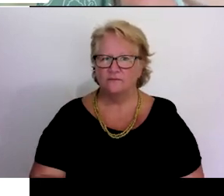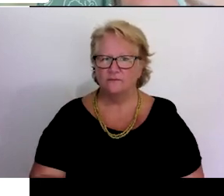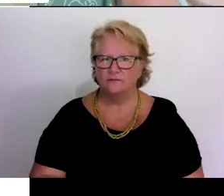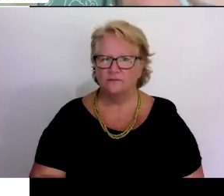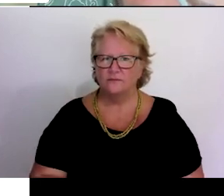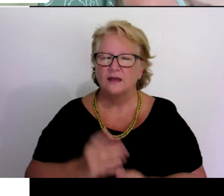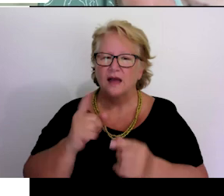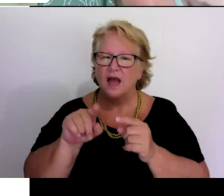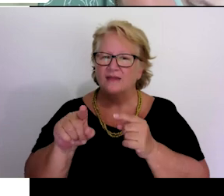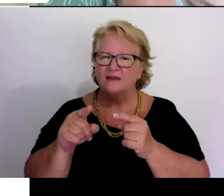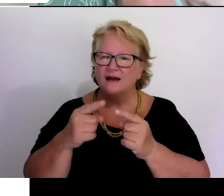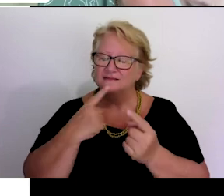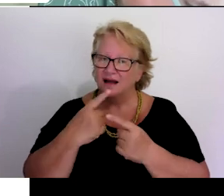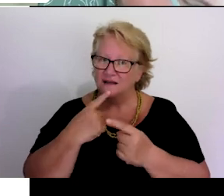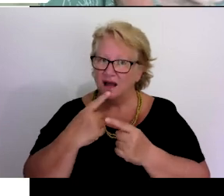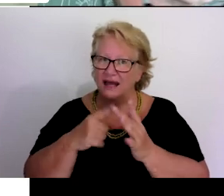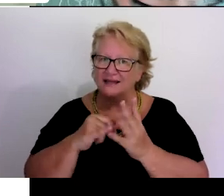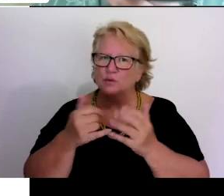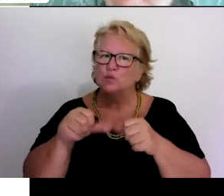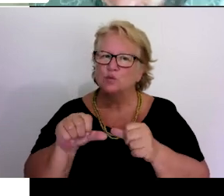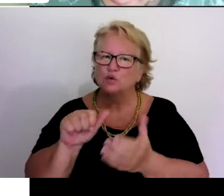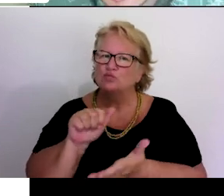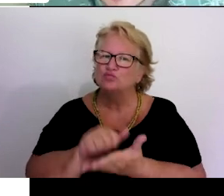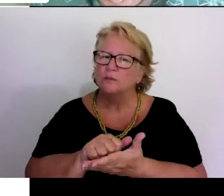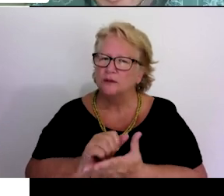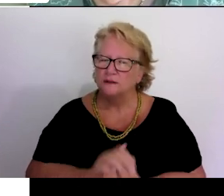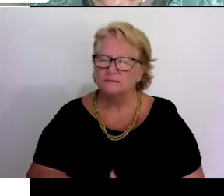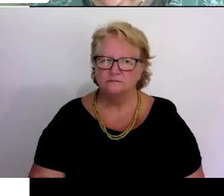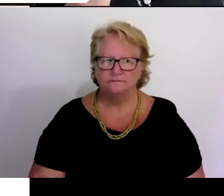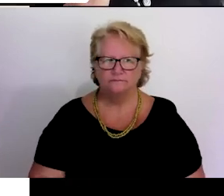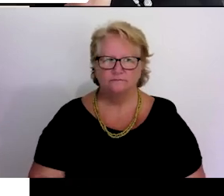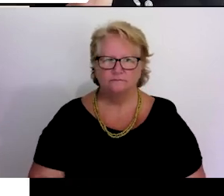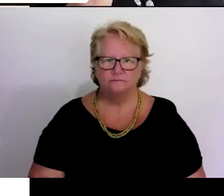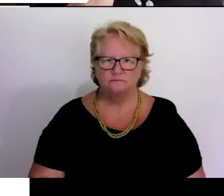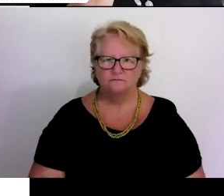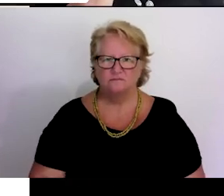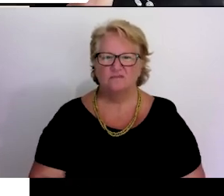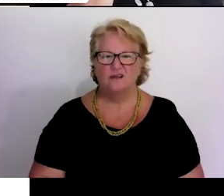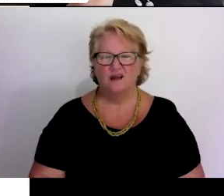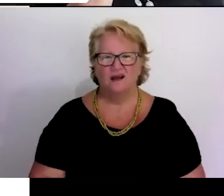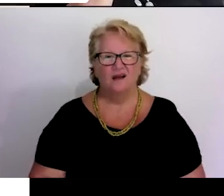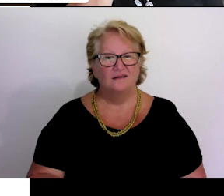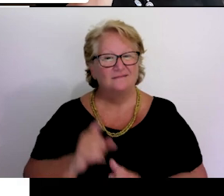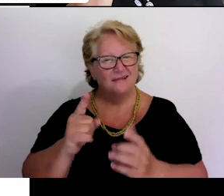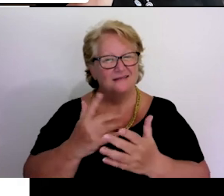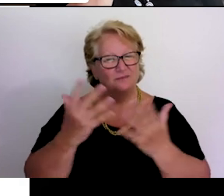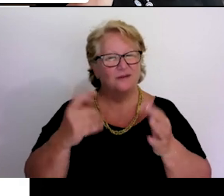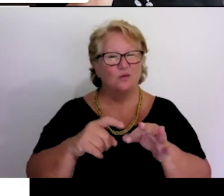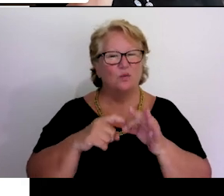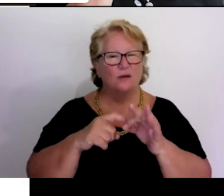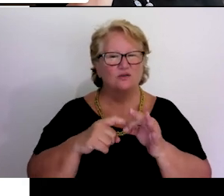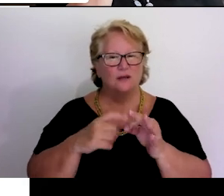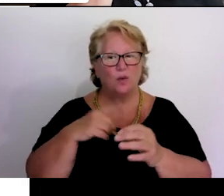data is used properly? And that's a really big question, because that's a really big fear in the